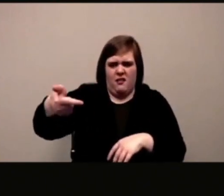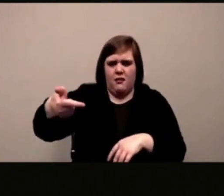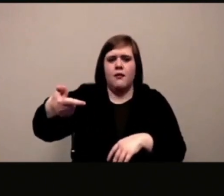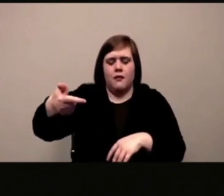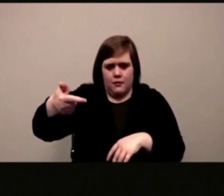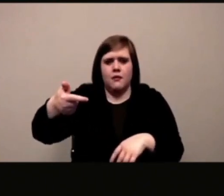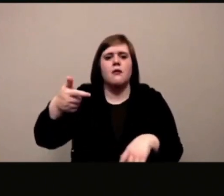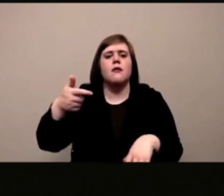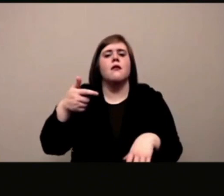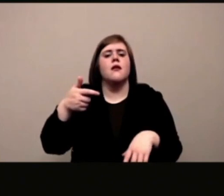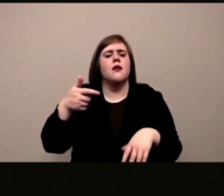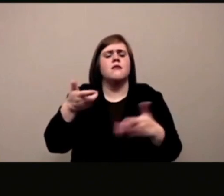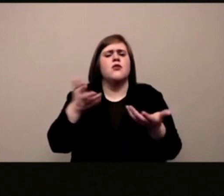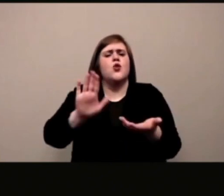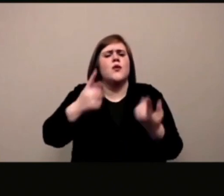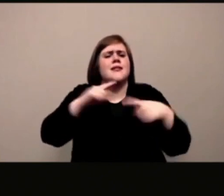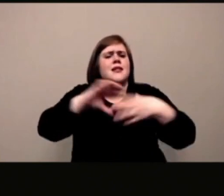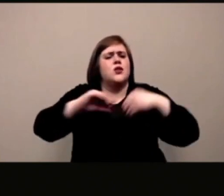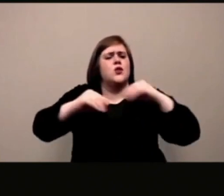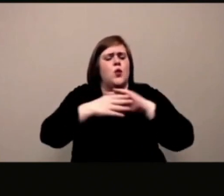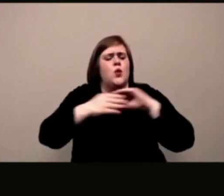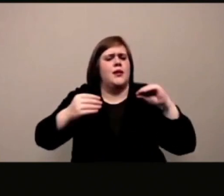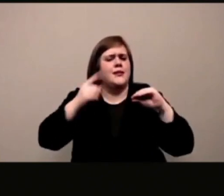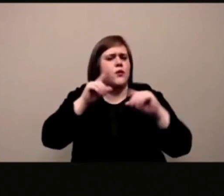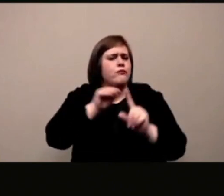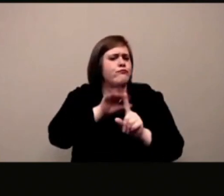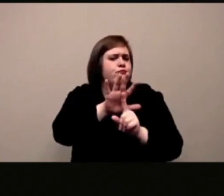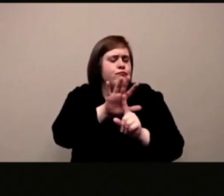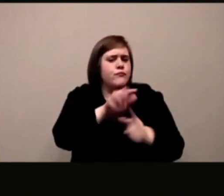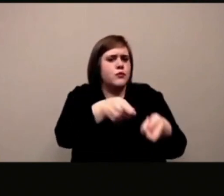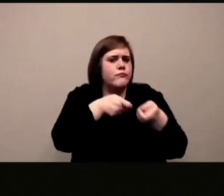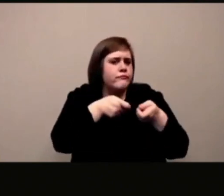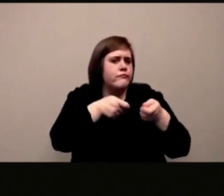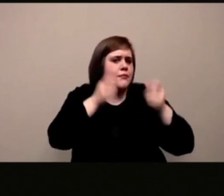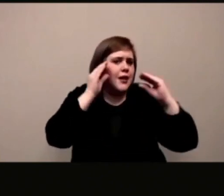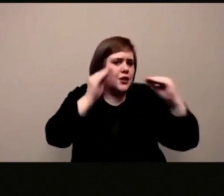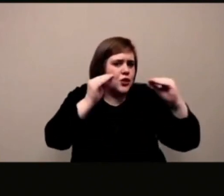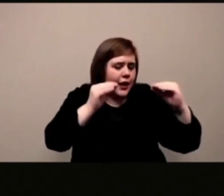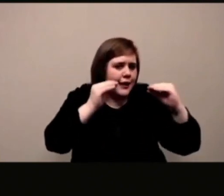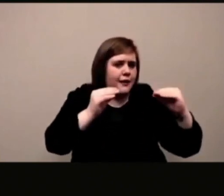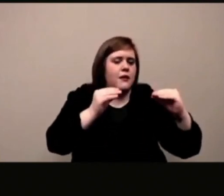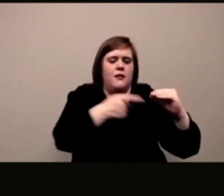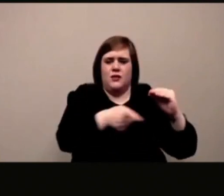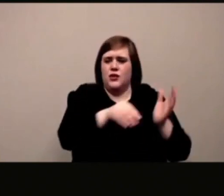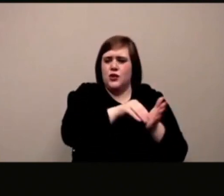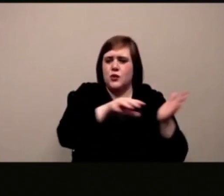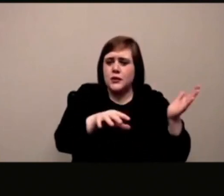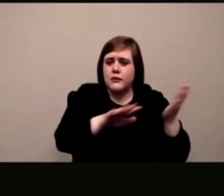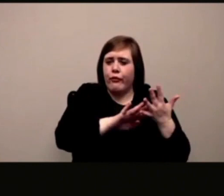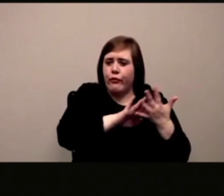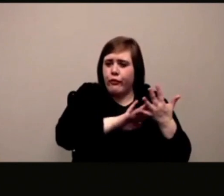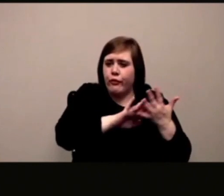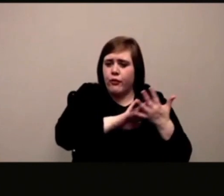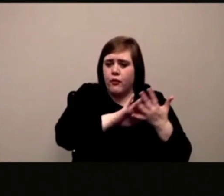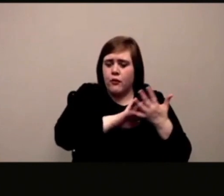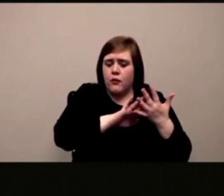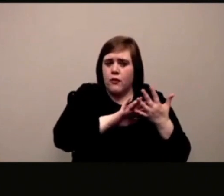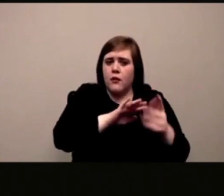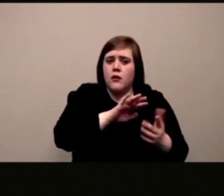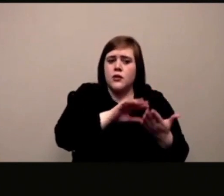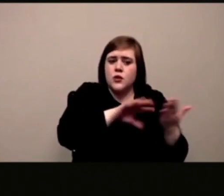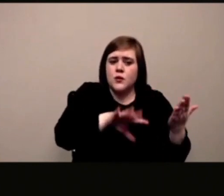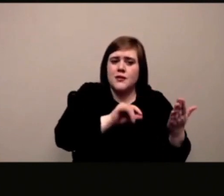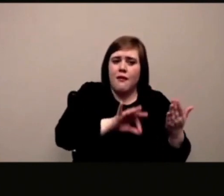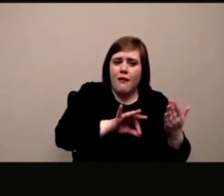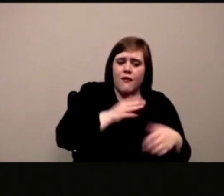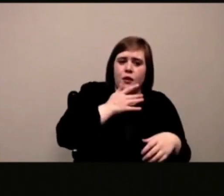you. What are your success stories for exposing, attracting, and educating students of color or